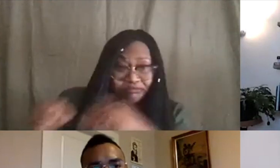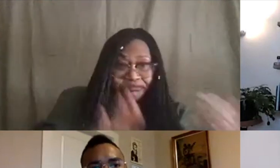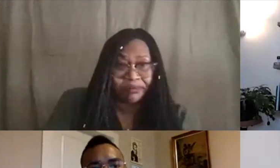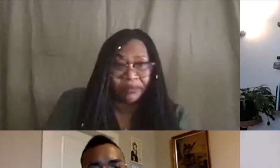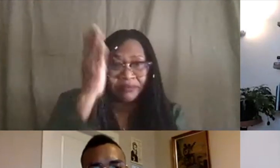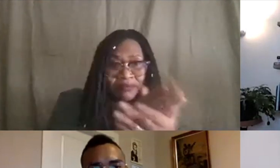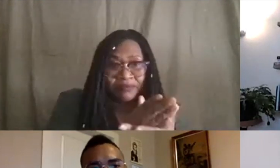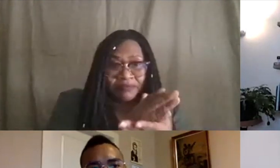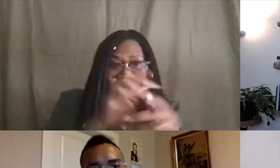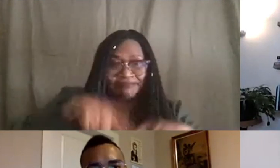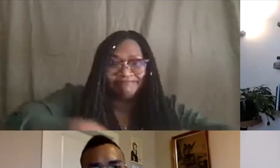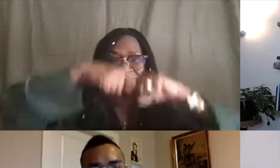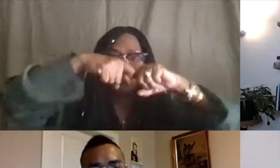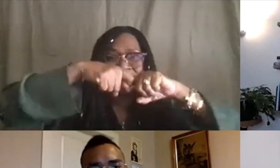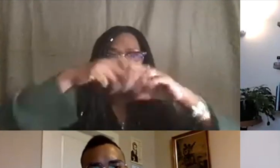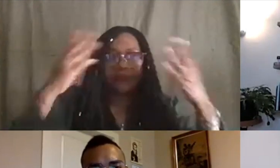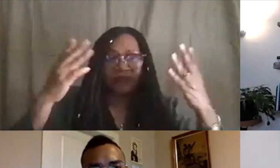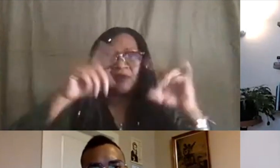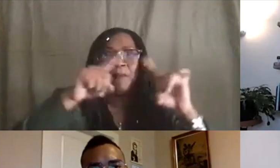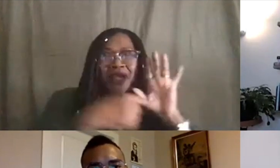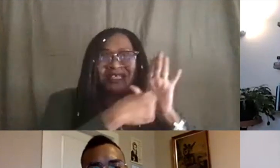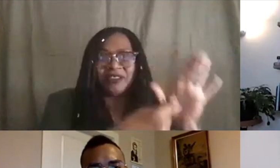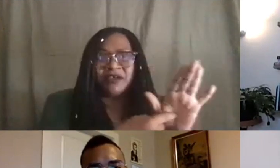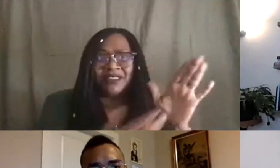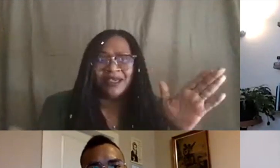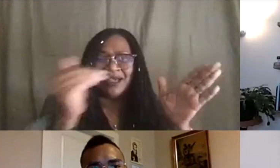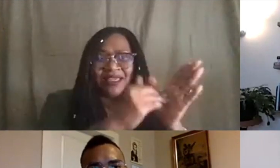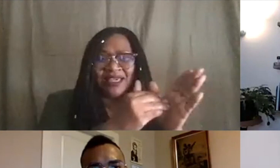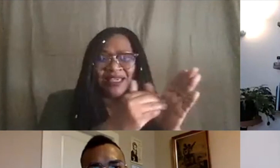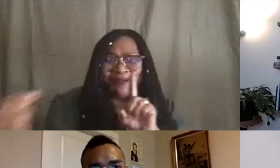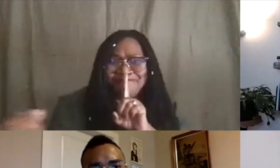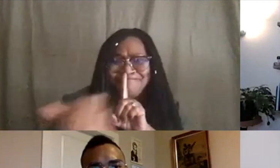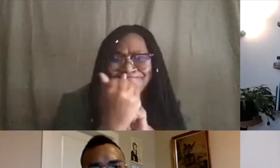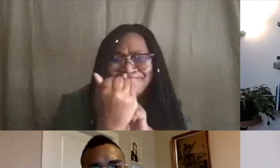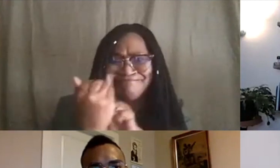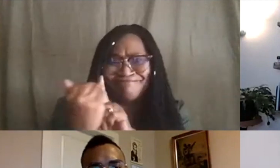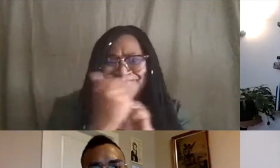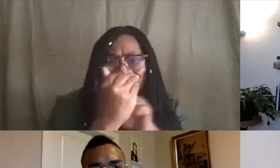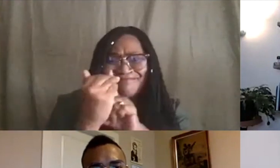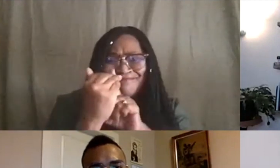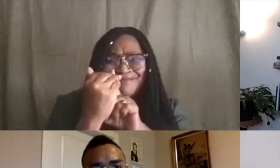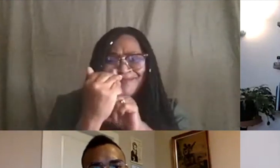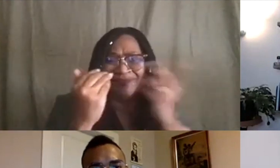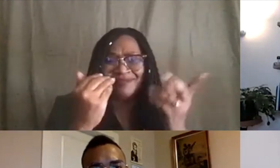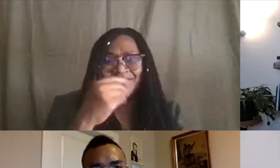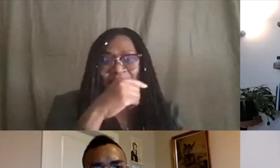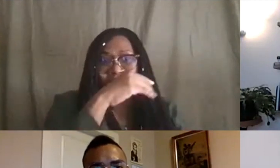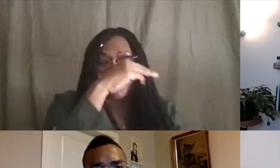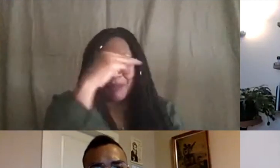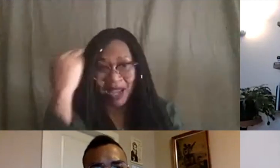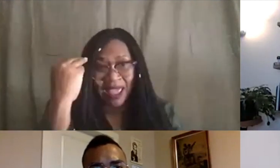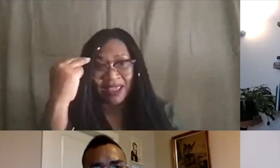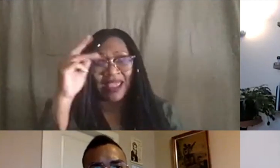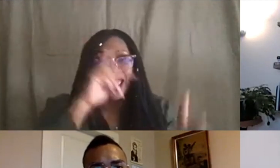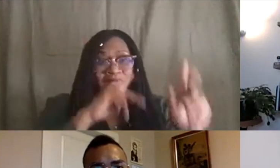do produce a kind of re-wounding and re-traumatizing of, I think, Black and Blackened people who are forced